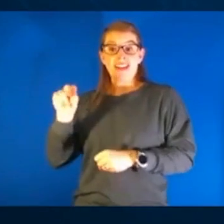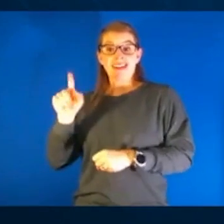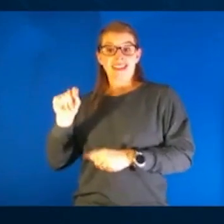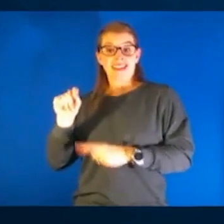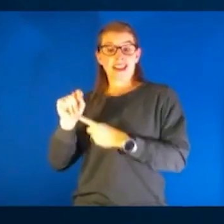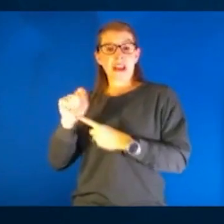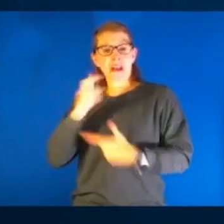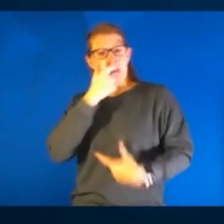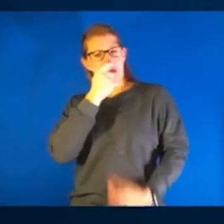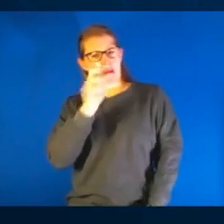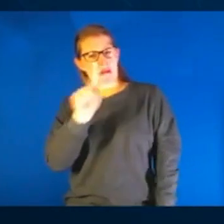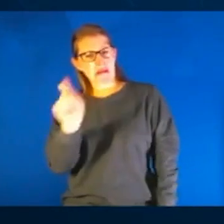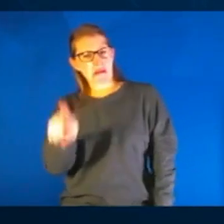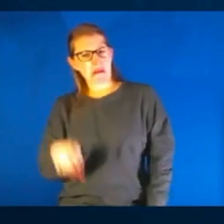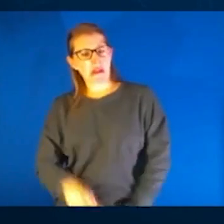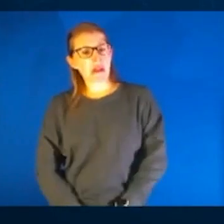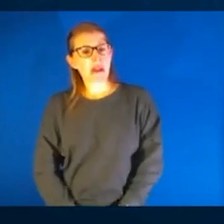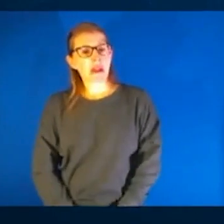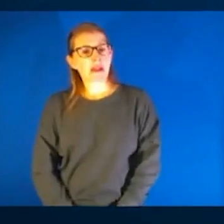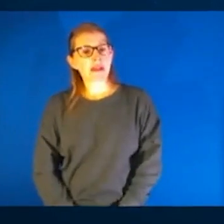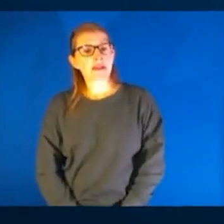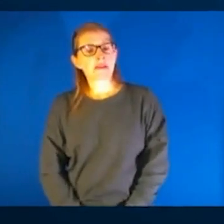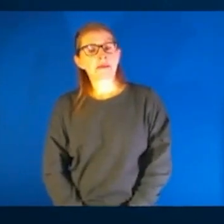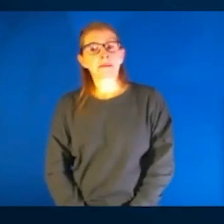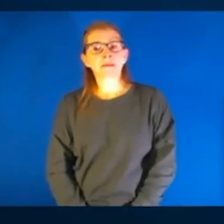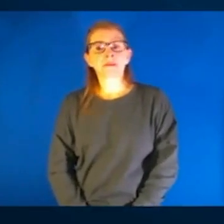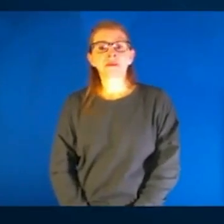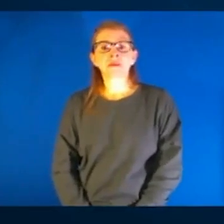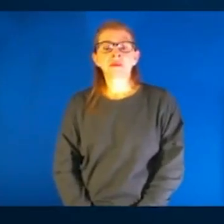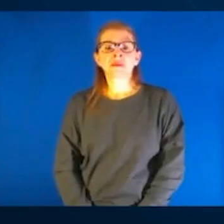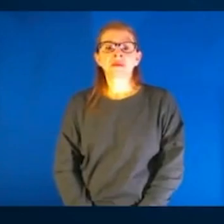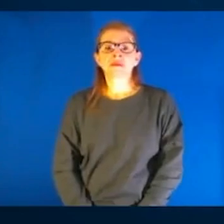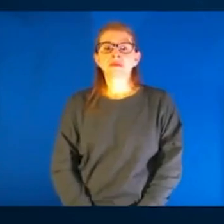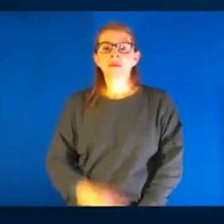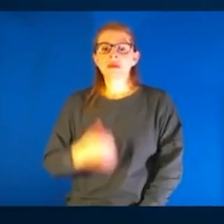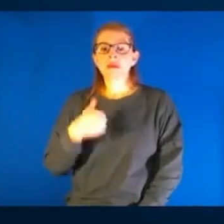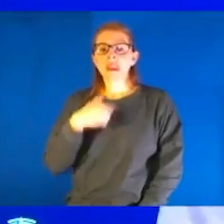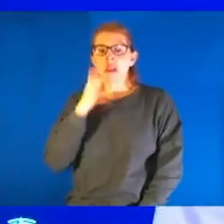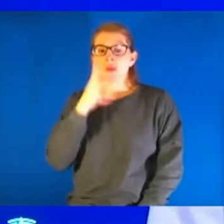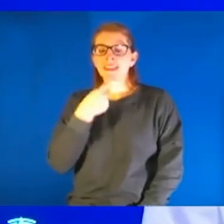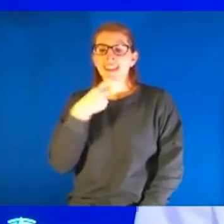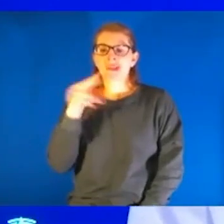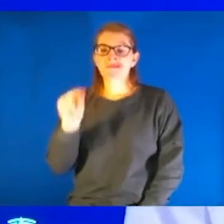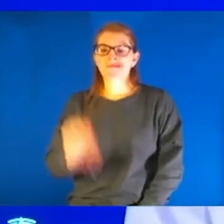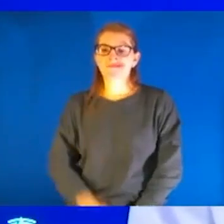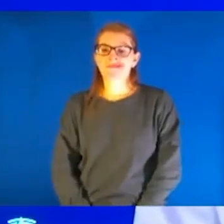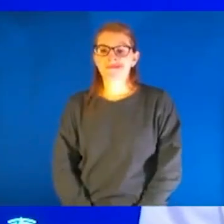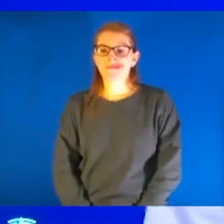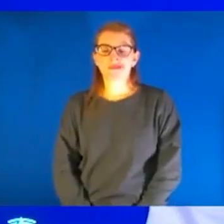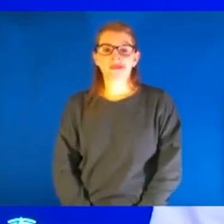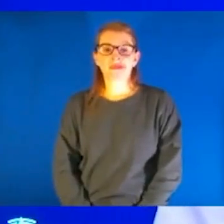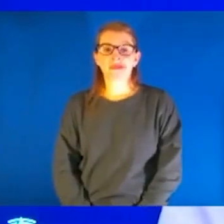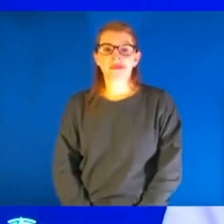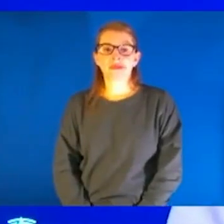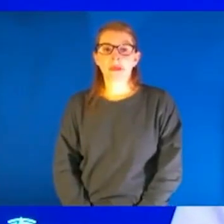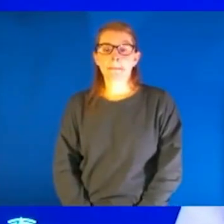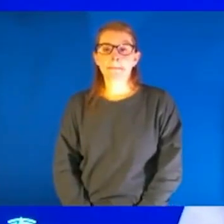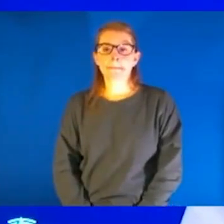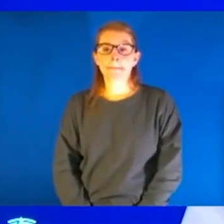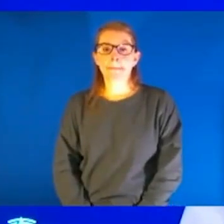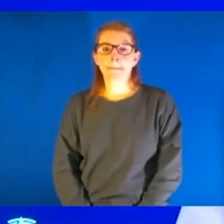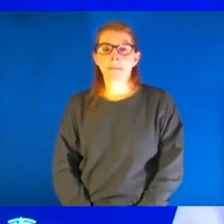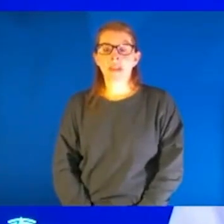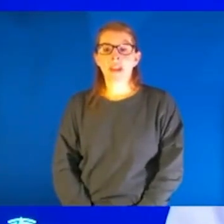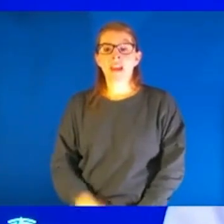Interesting question. Okay, Hawk. I'm going to say no. No. And we'll defer to my colleagues